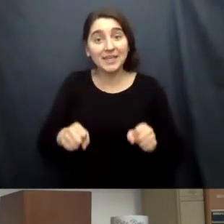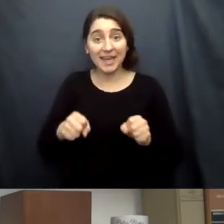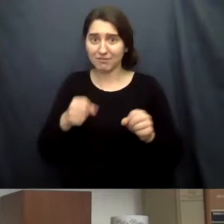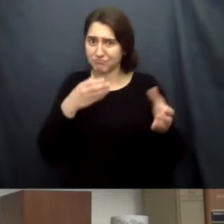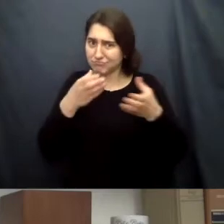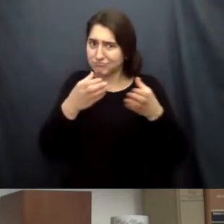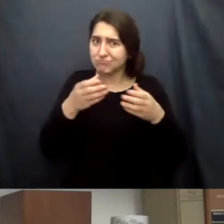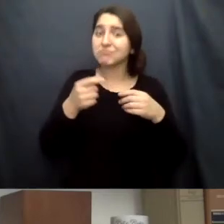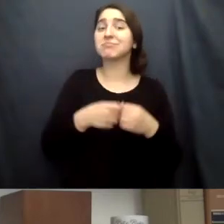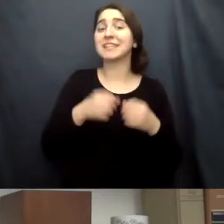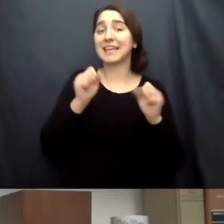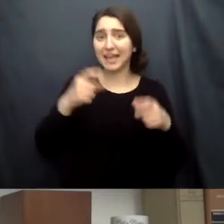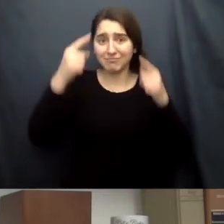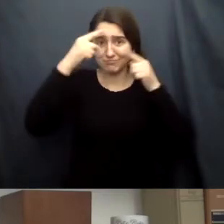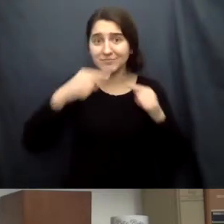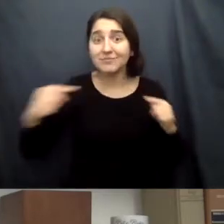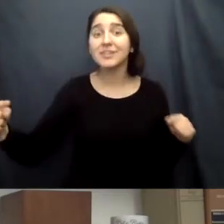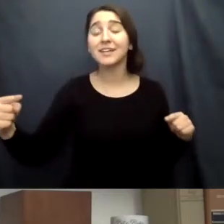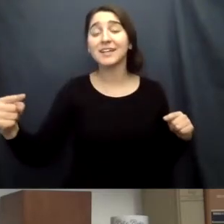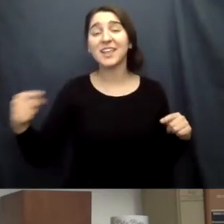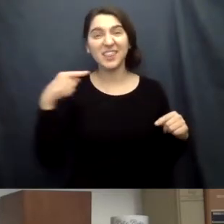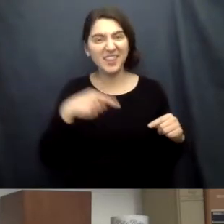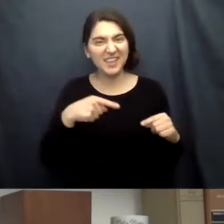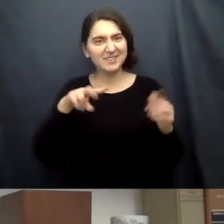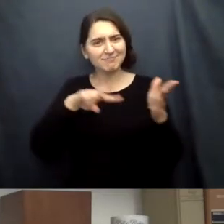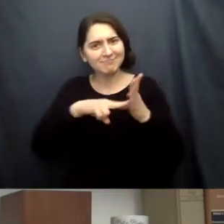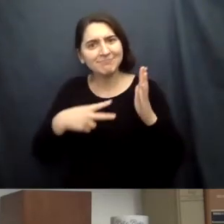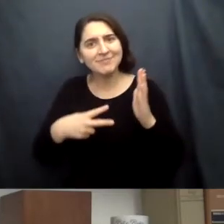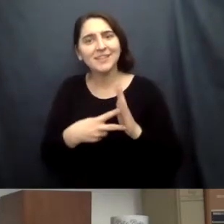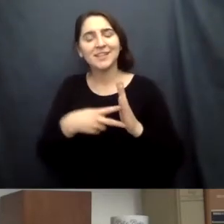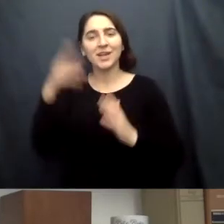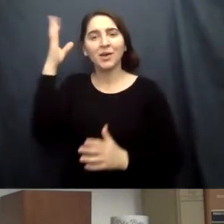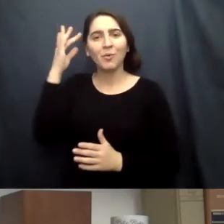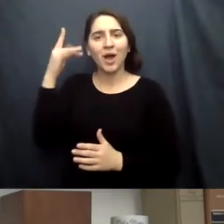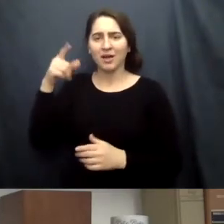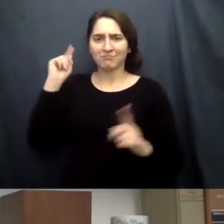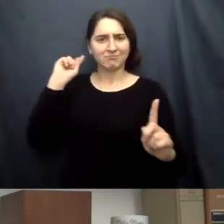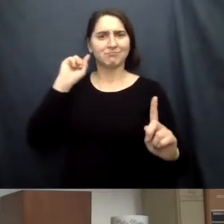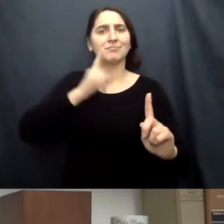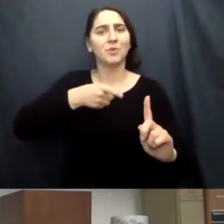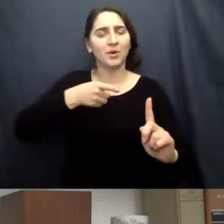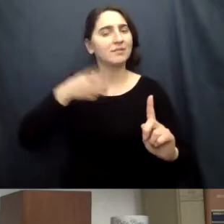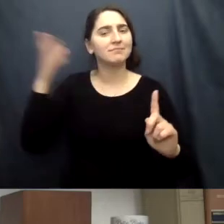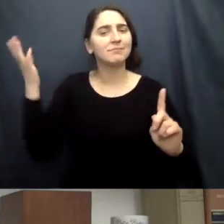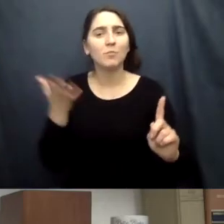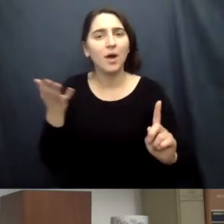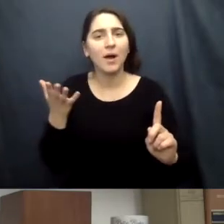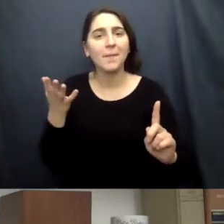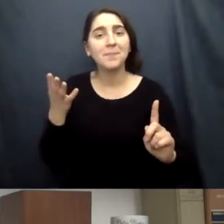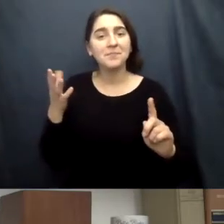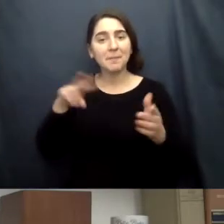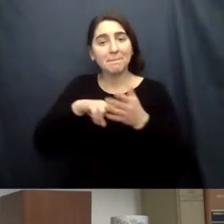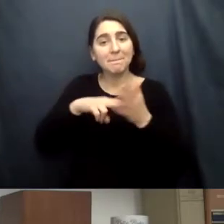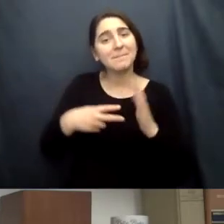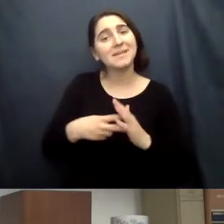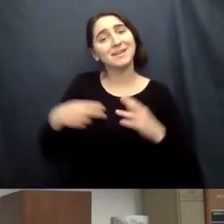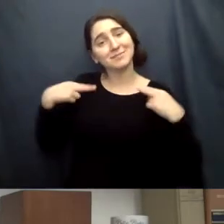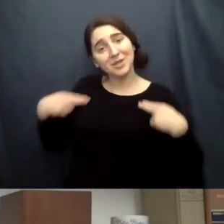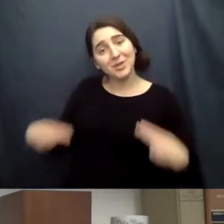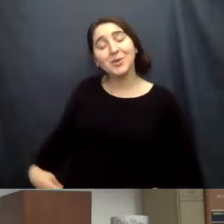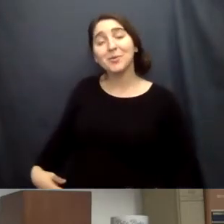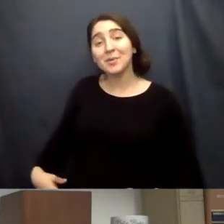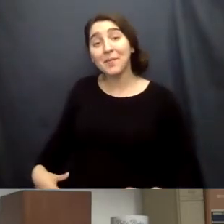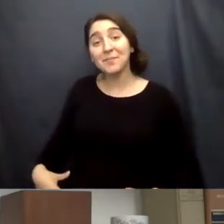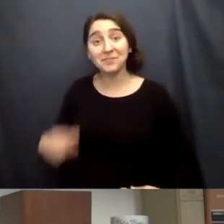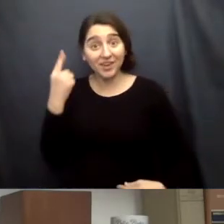being different and even continuing to hold profound disagreement. I love this definition because